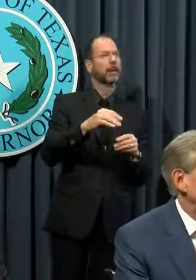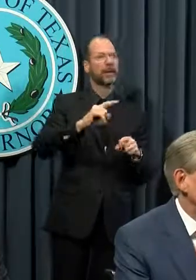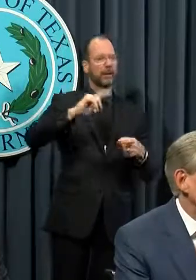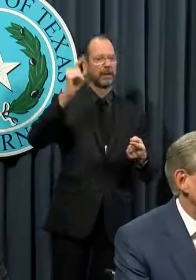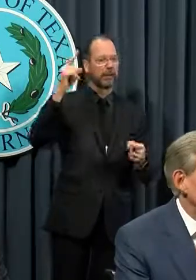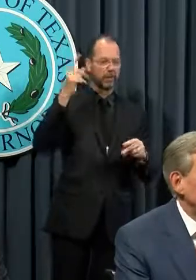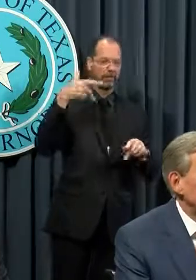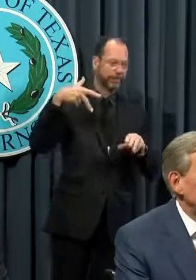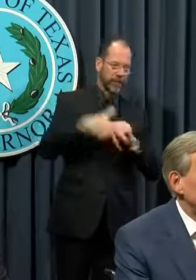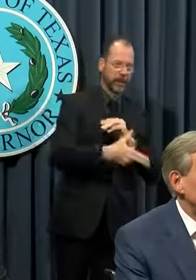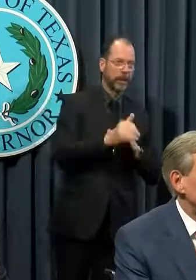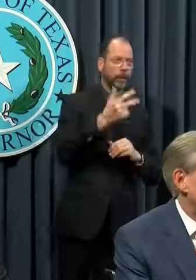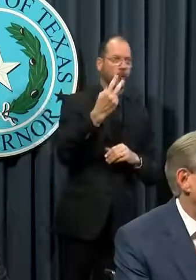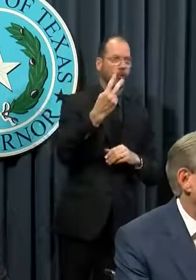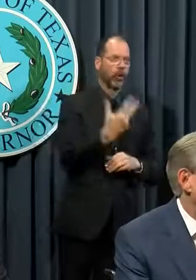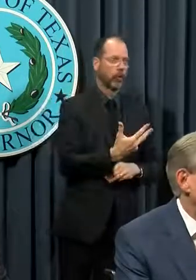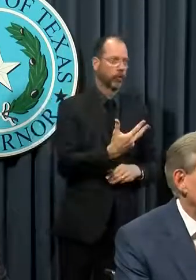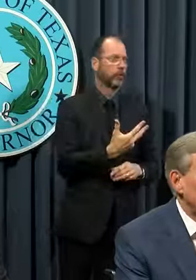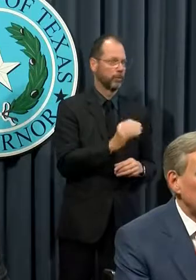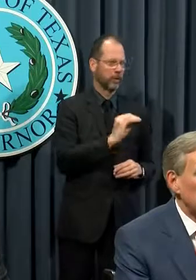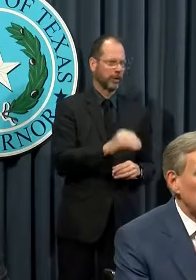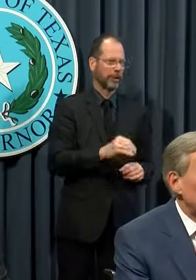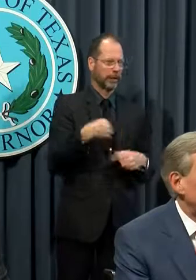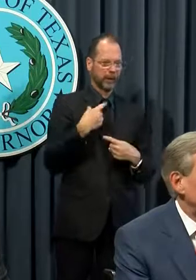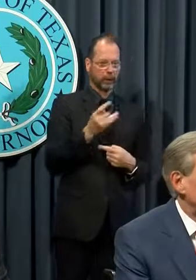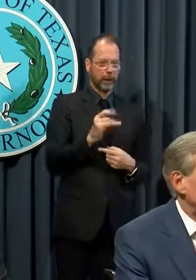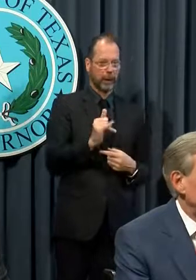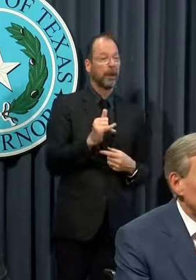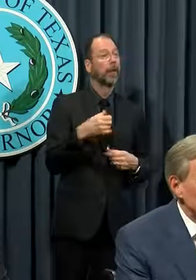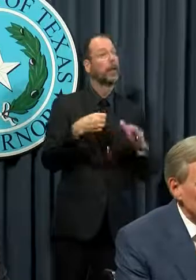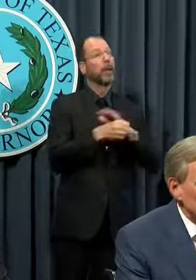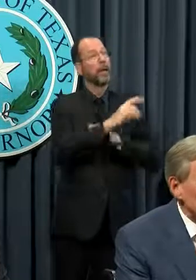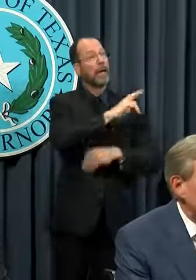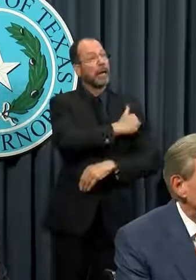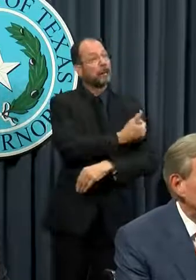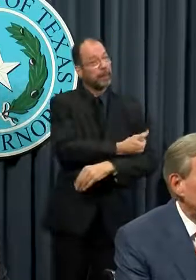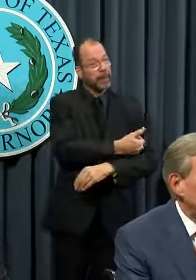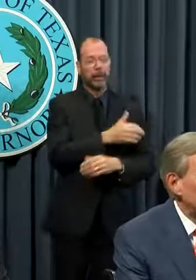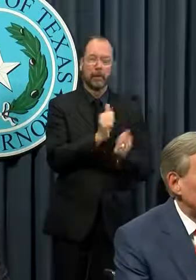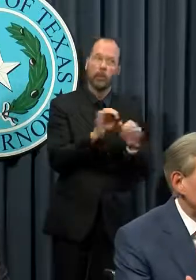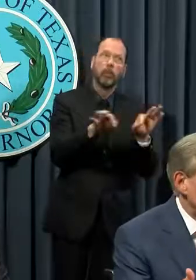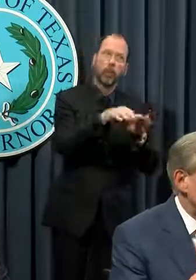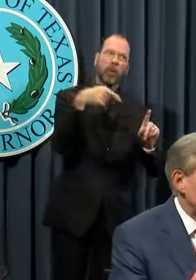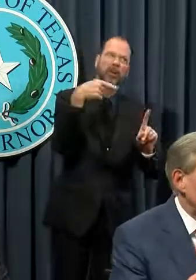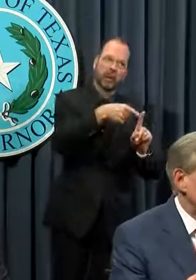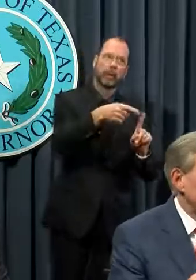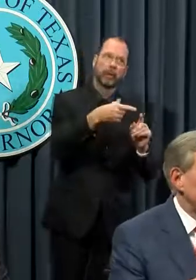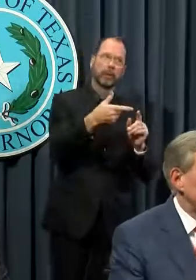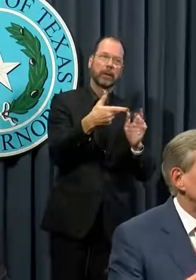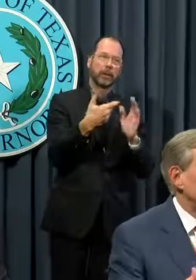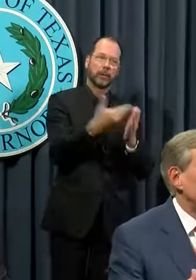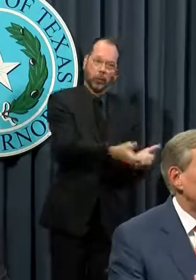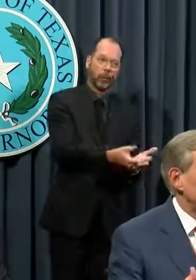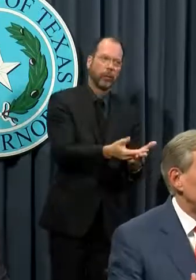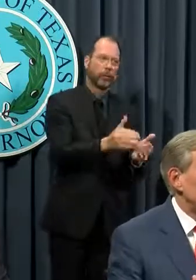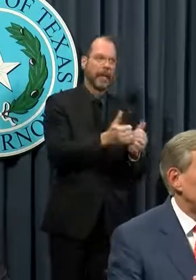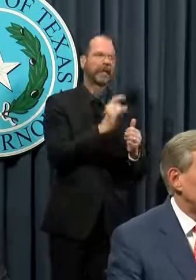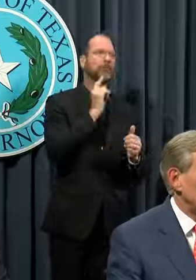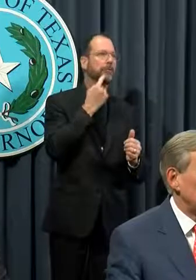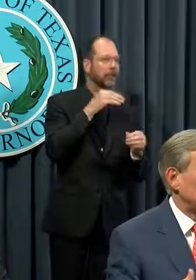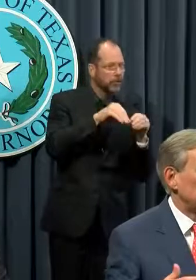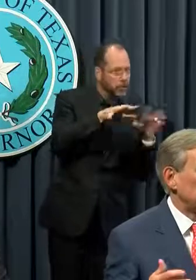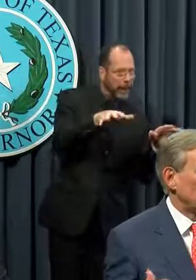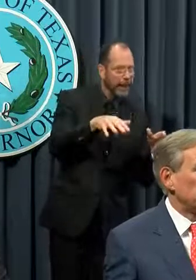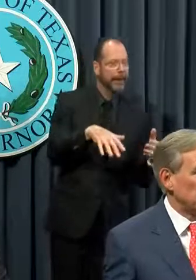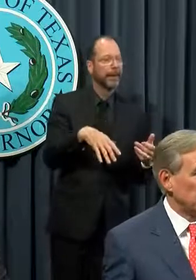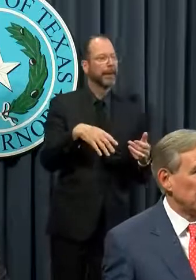by 2/3 since July. The number of hospitalizations, which is the most important metric that shows the severity of the spread in